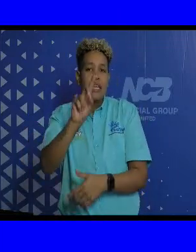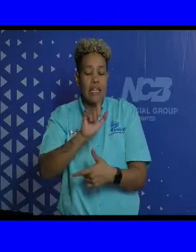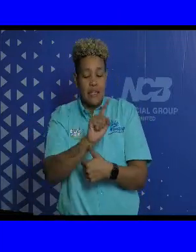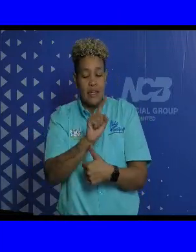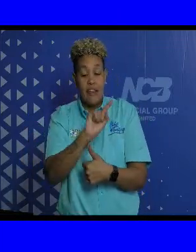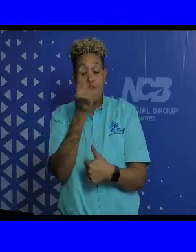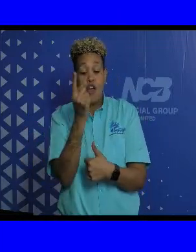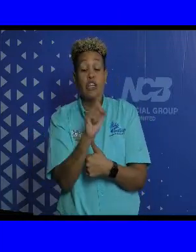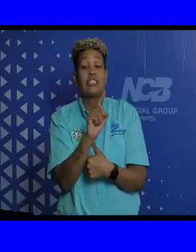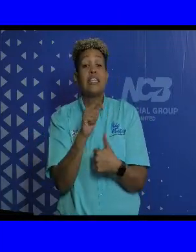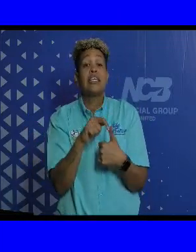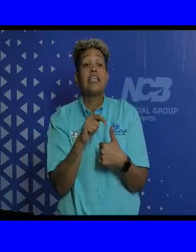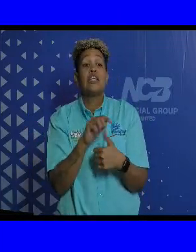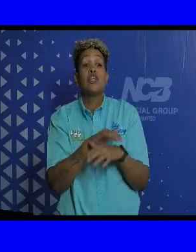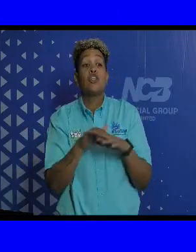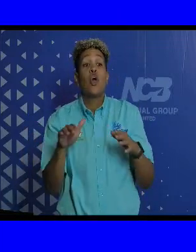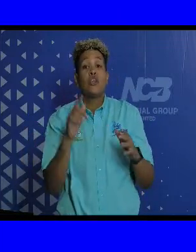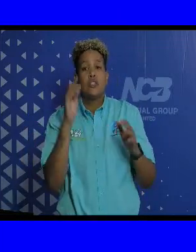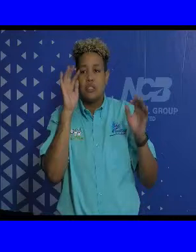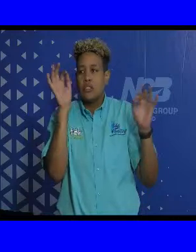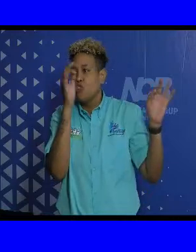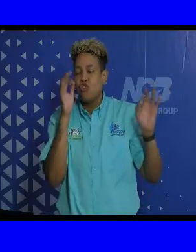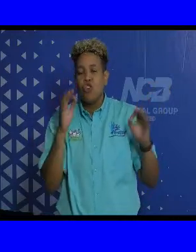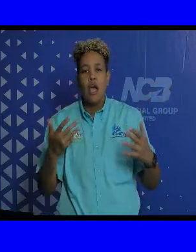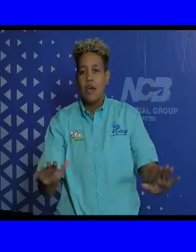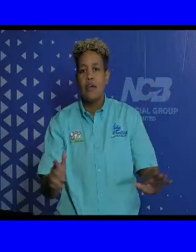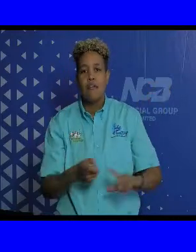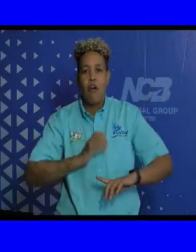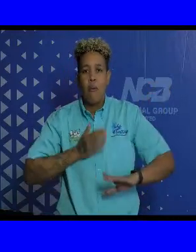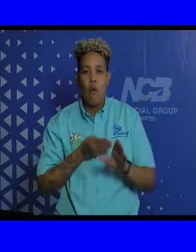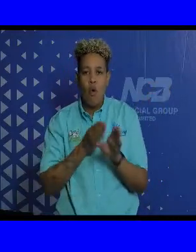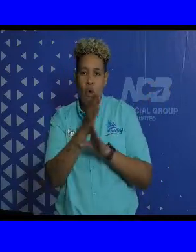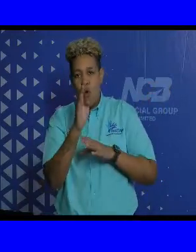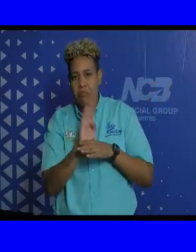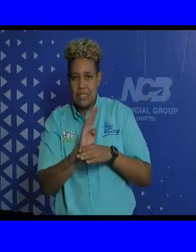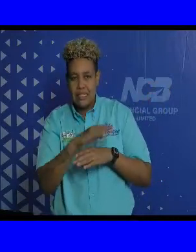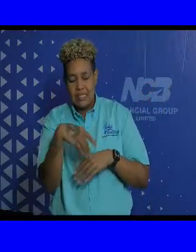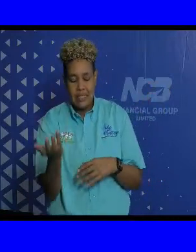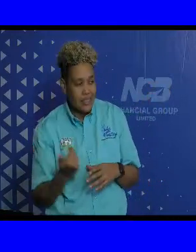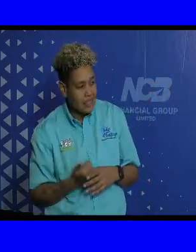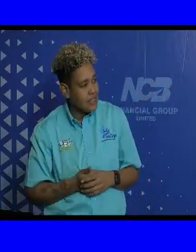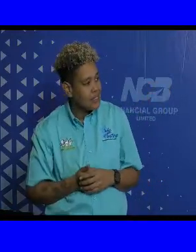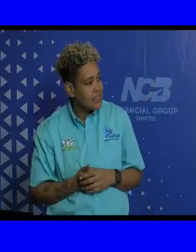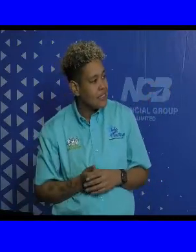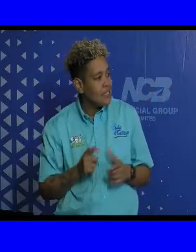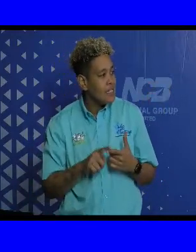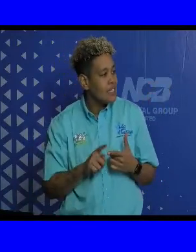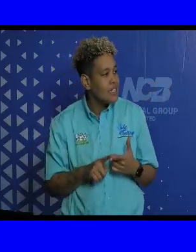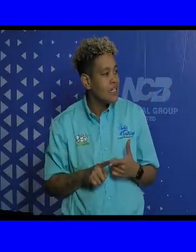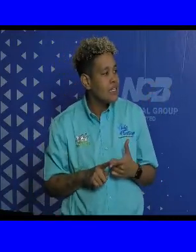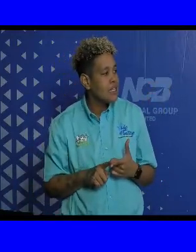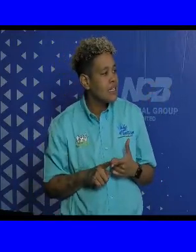one being, it doesn't distract us from our core business. It doesn't